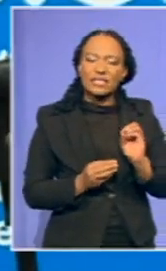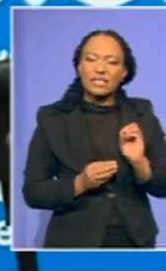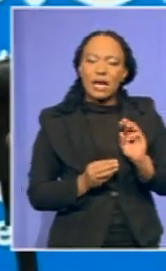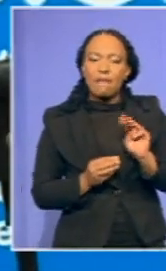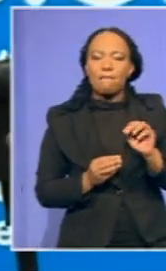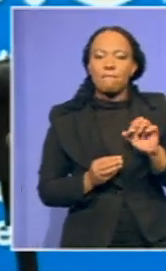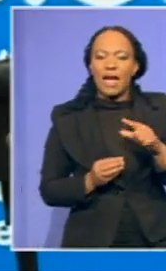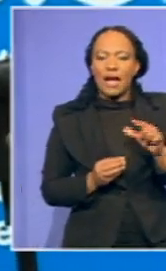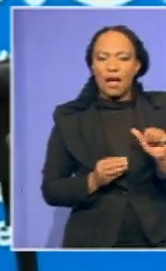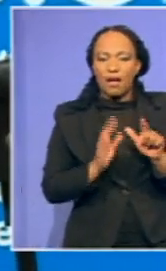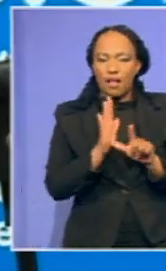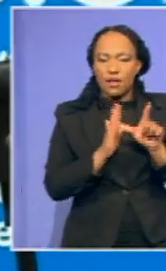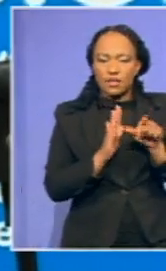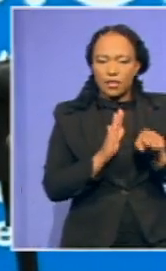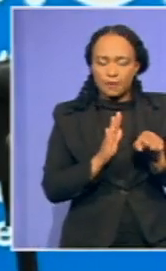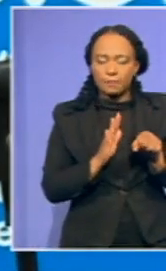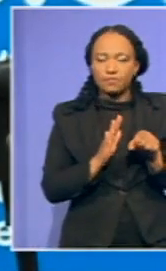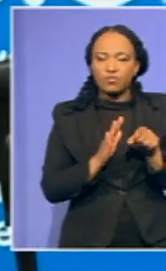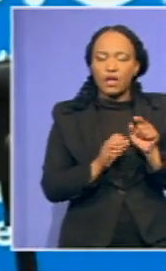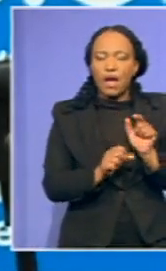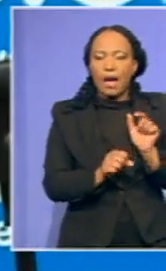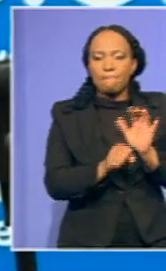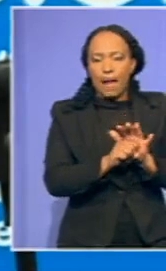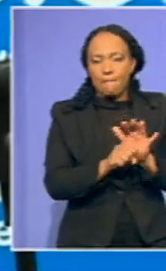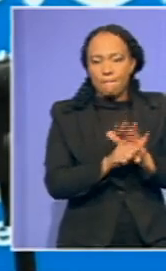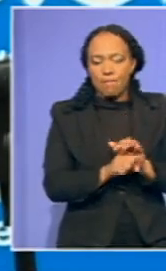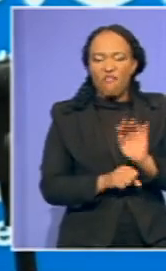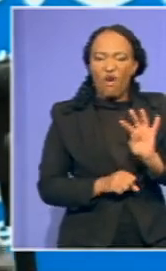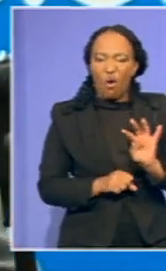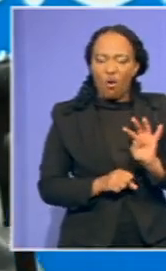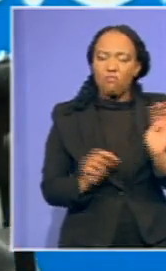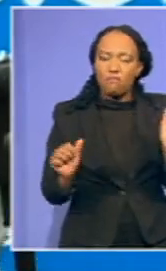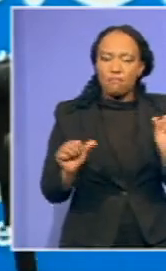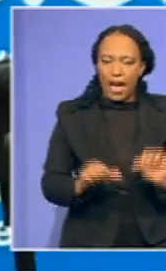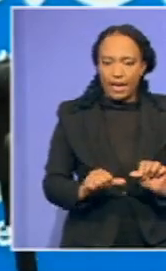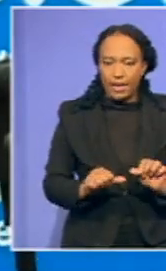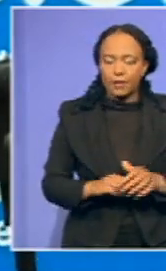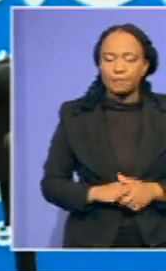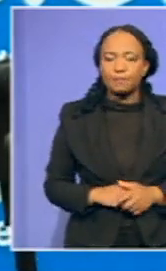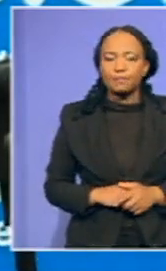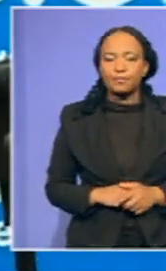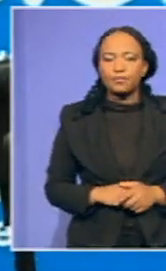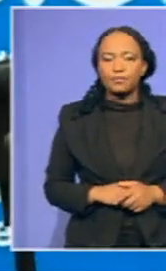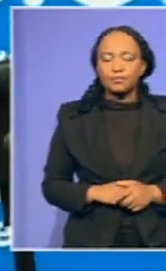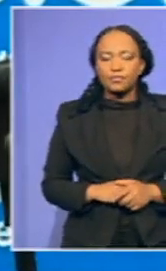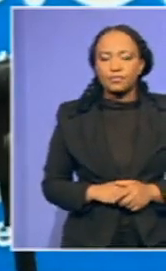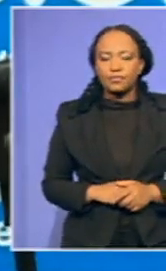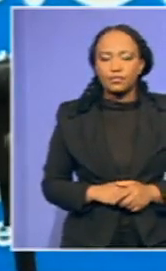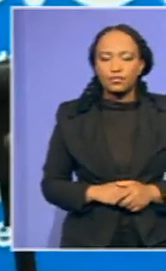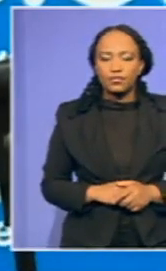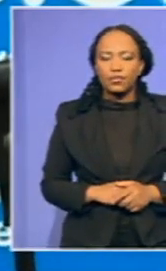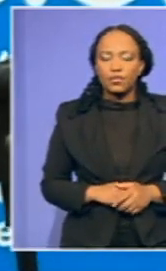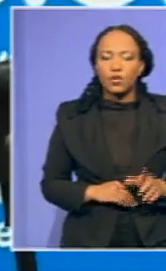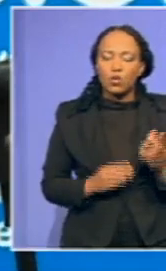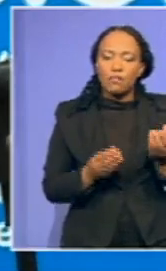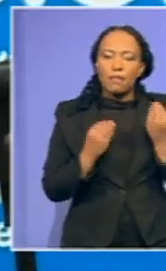pump 4. Pump 4 is back. We are pumping from pump 4. We are getting 50